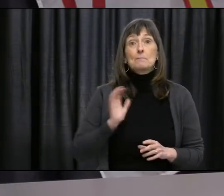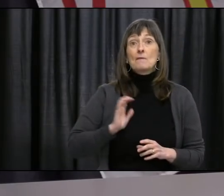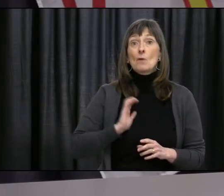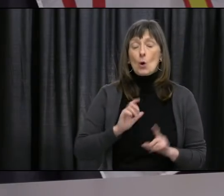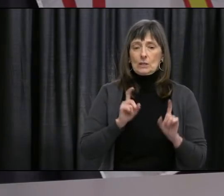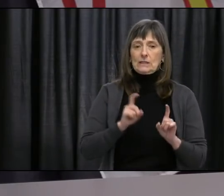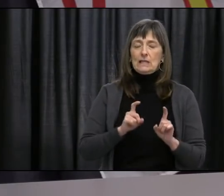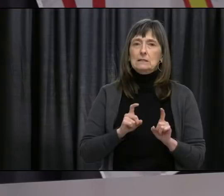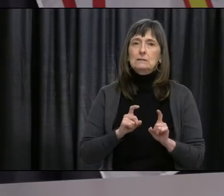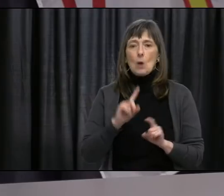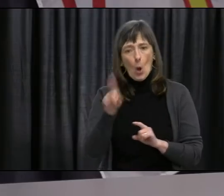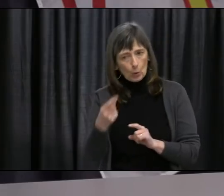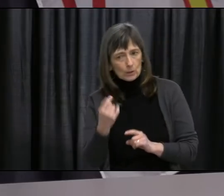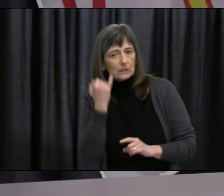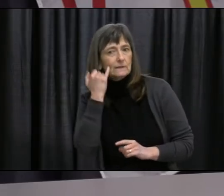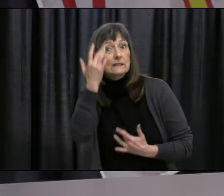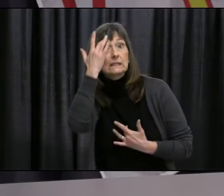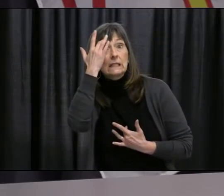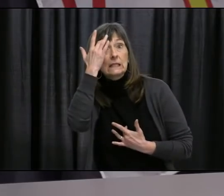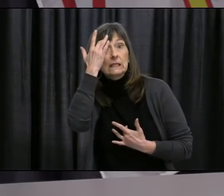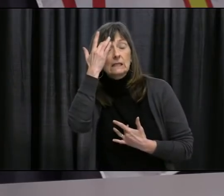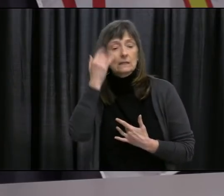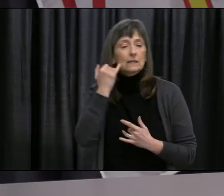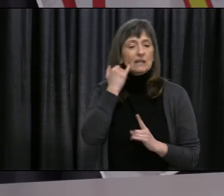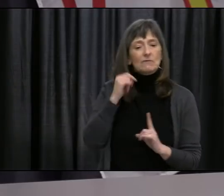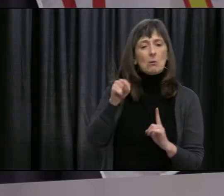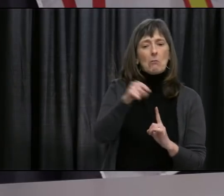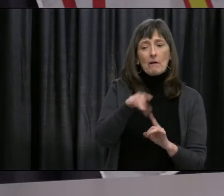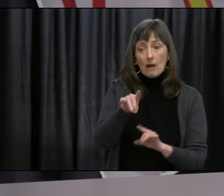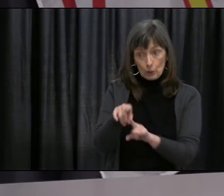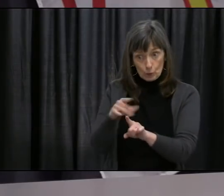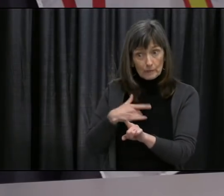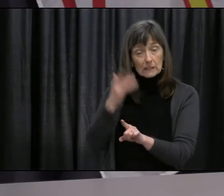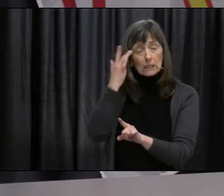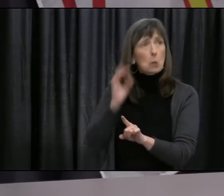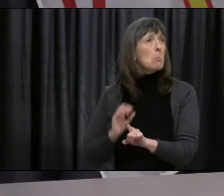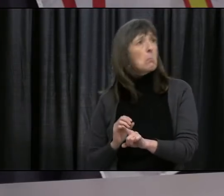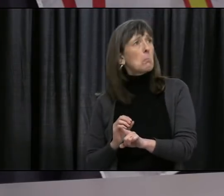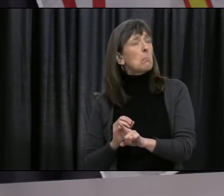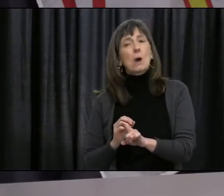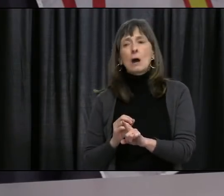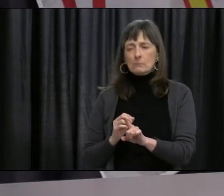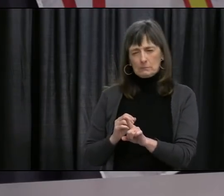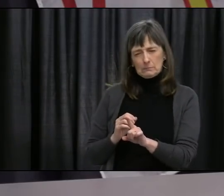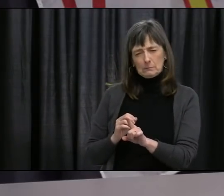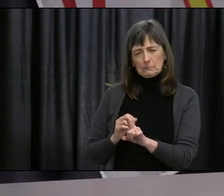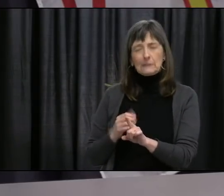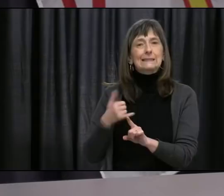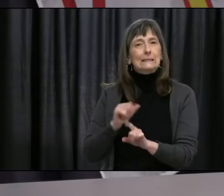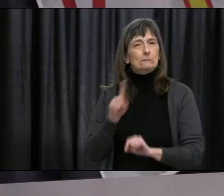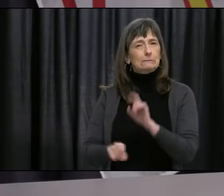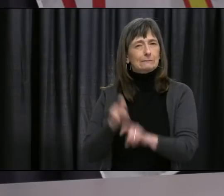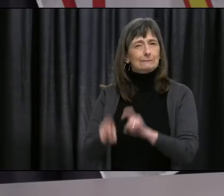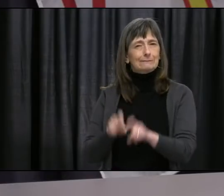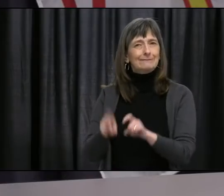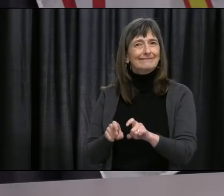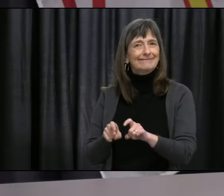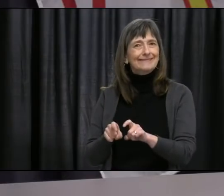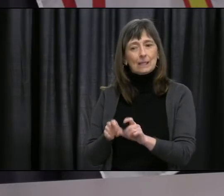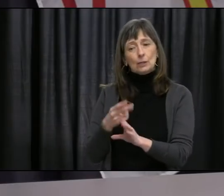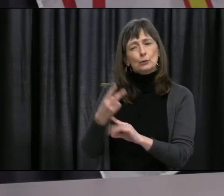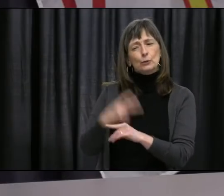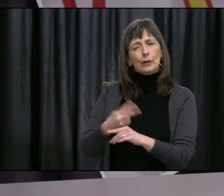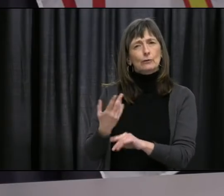people, but some of those close contacts who were not symptomatic or ended up being pre-symptomatic, but were not symptomatic at the time